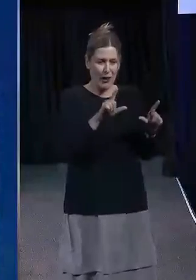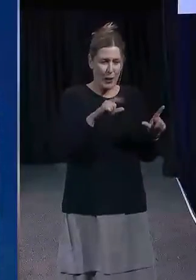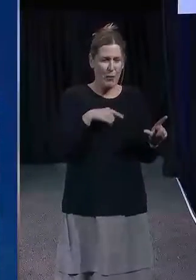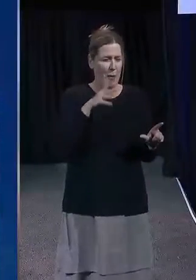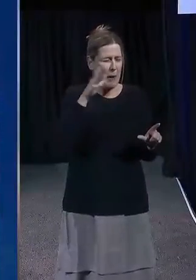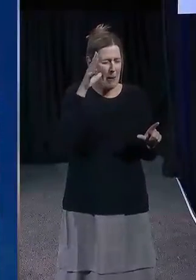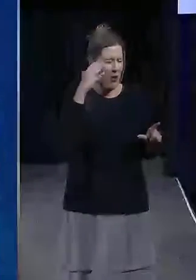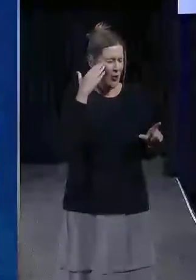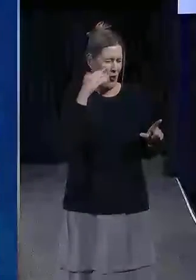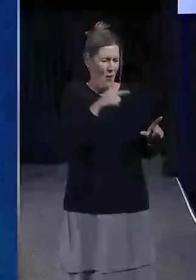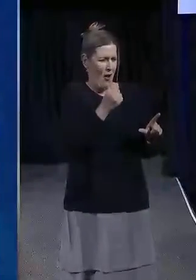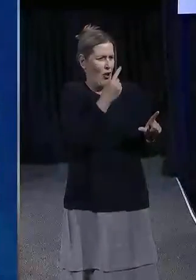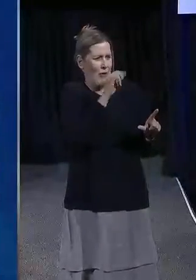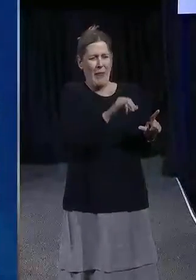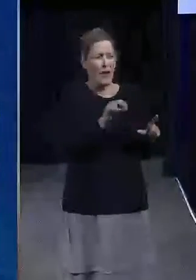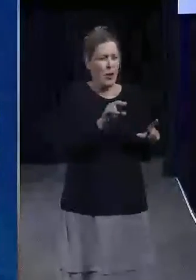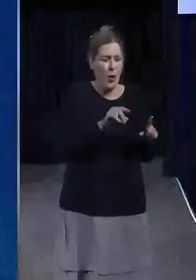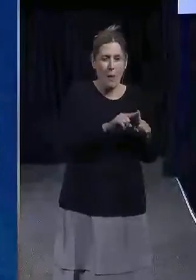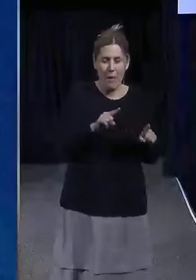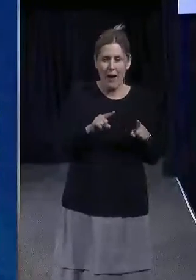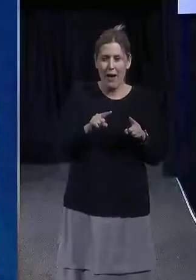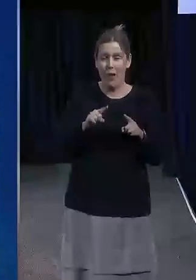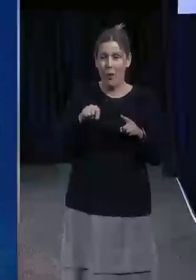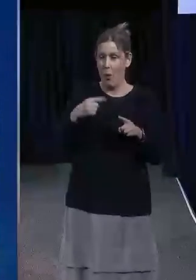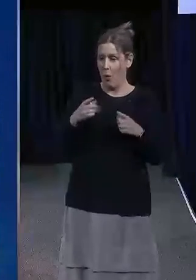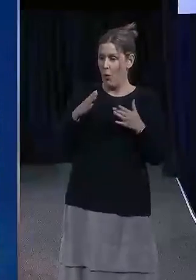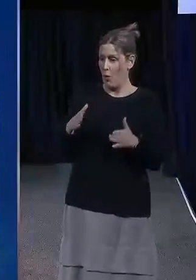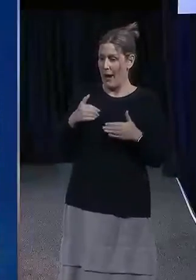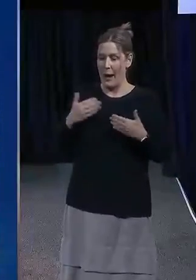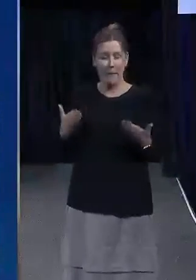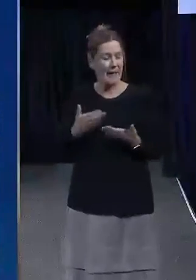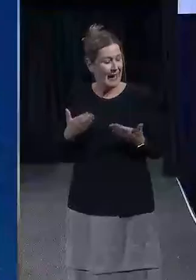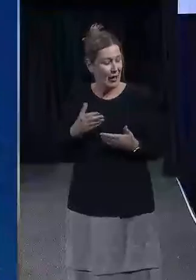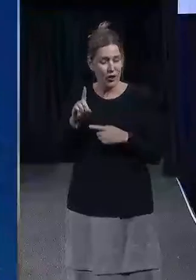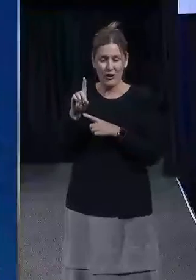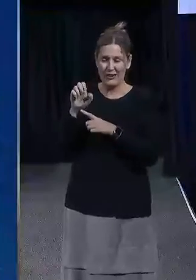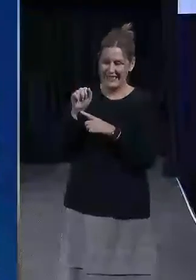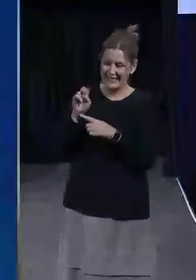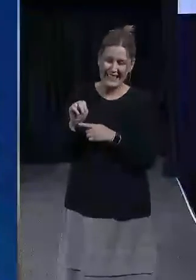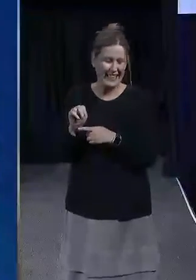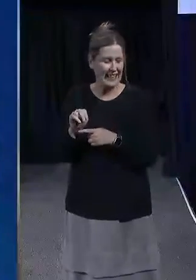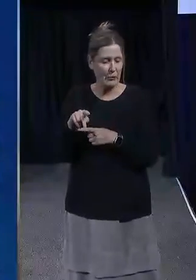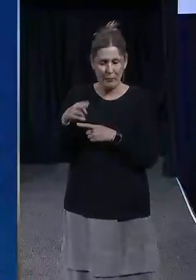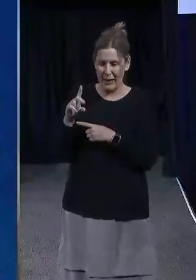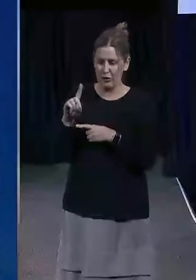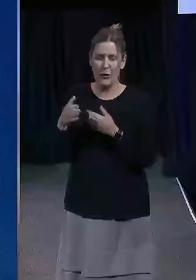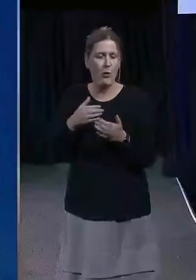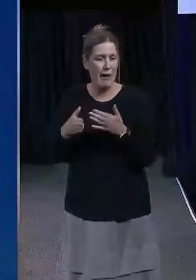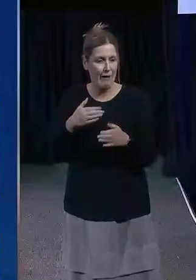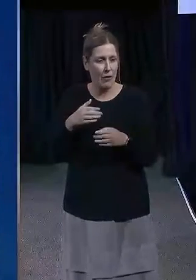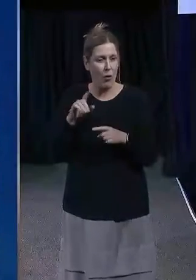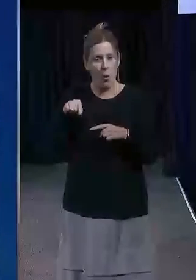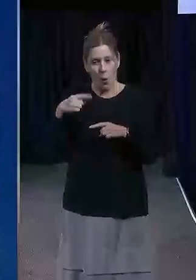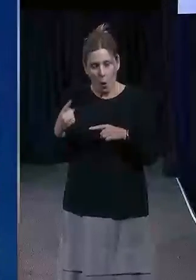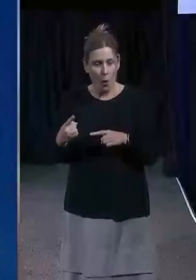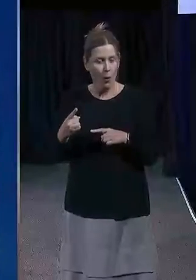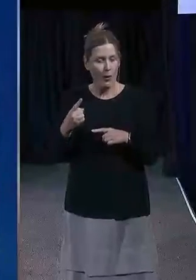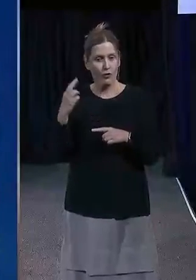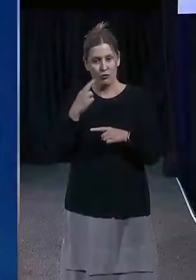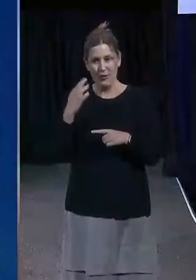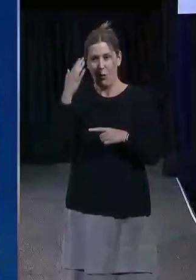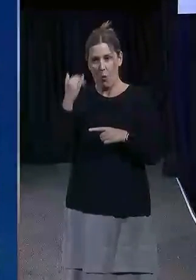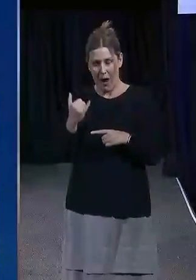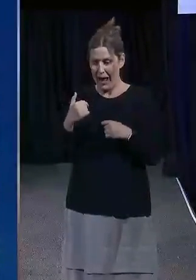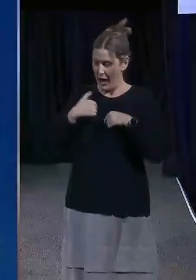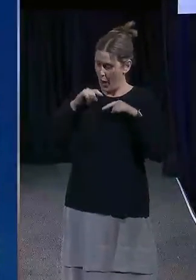the only way I would stand here before you and be able to claim that I'm dean of anything or PhD of anything at all is if I got to this school instead